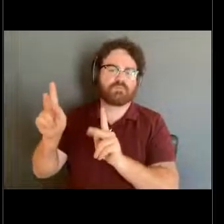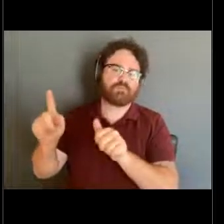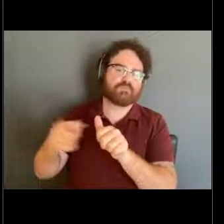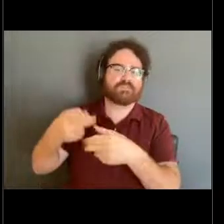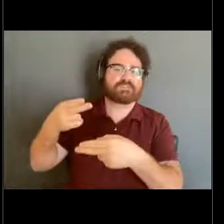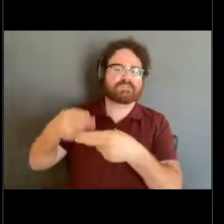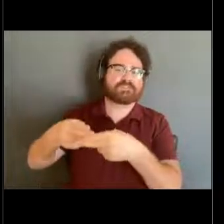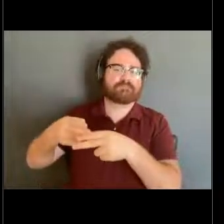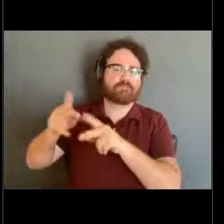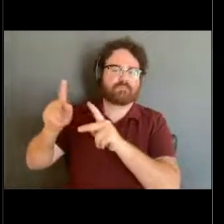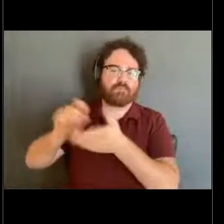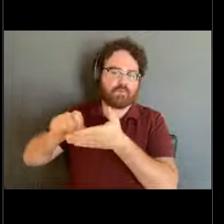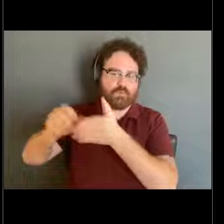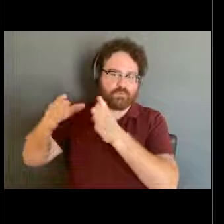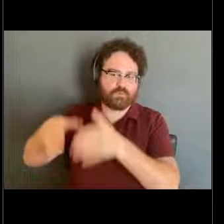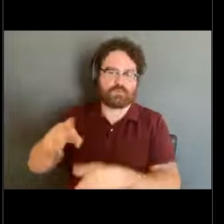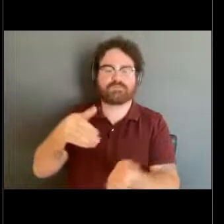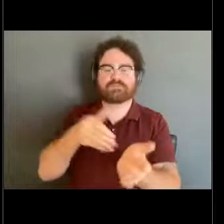Dr. Richard Feely.